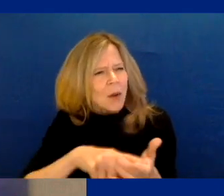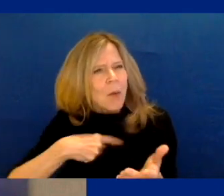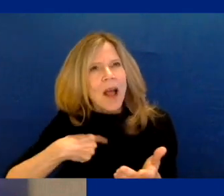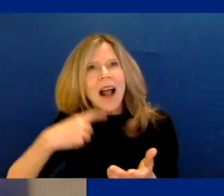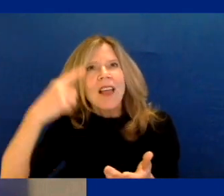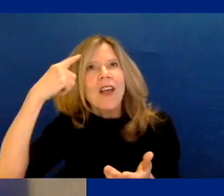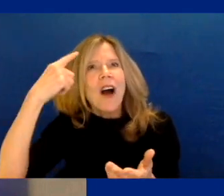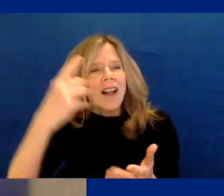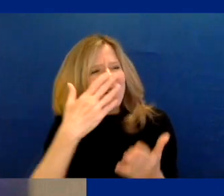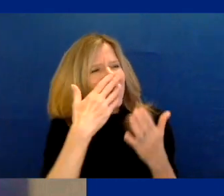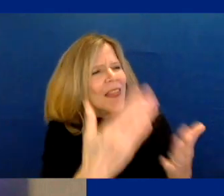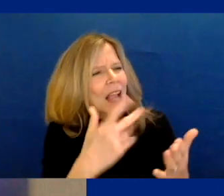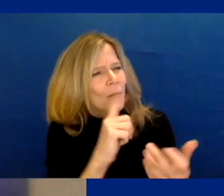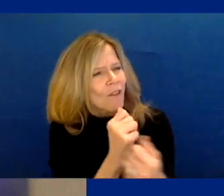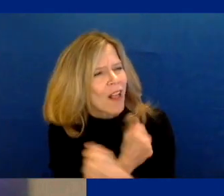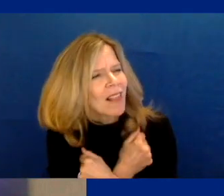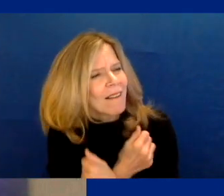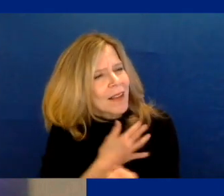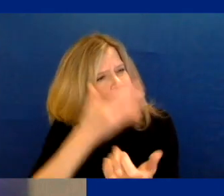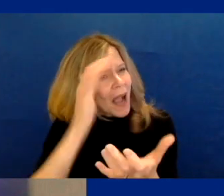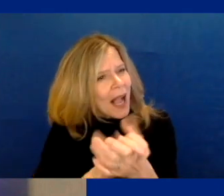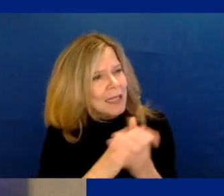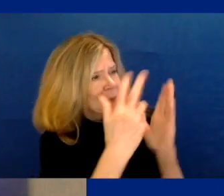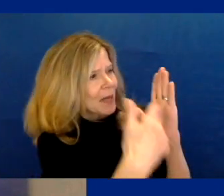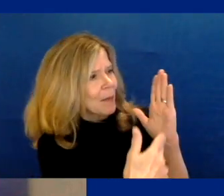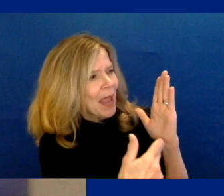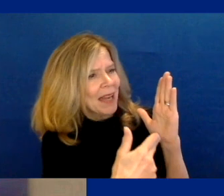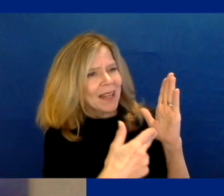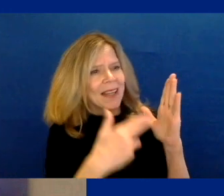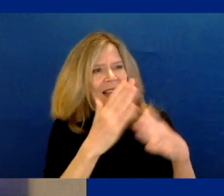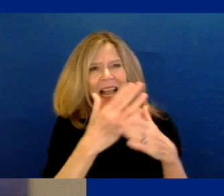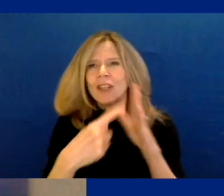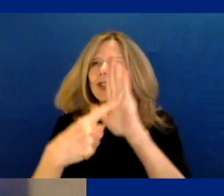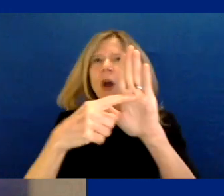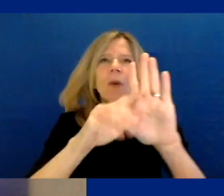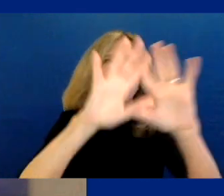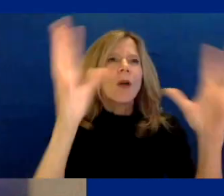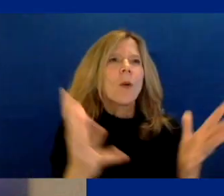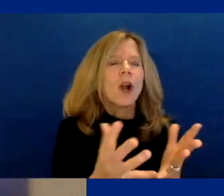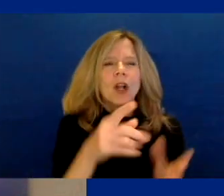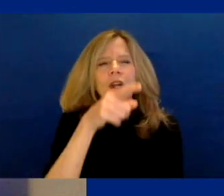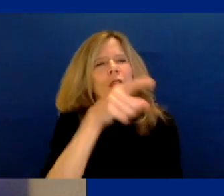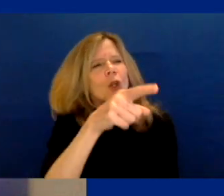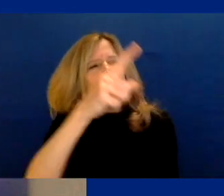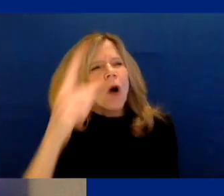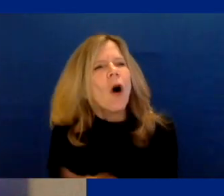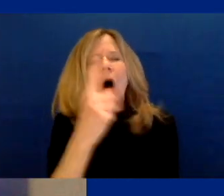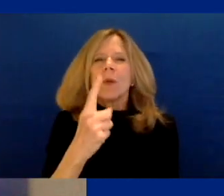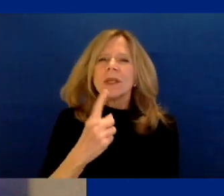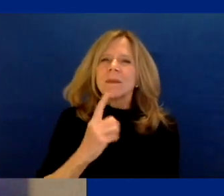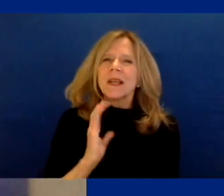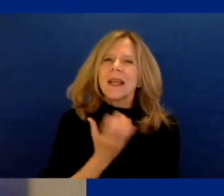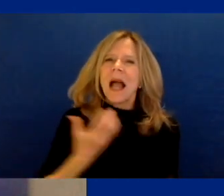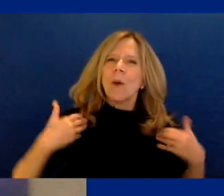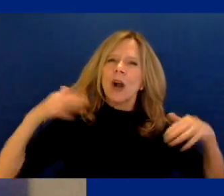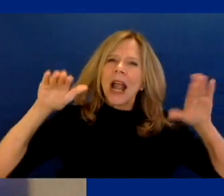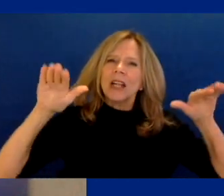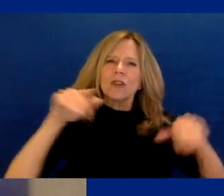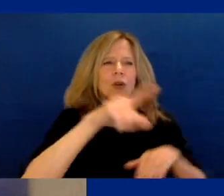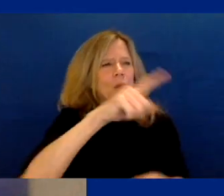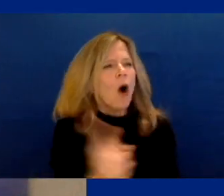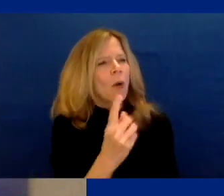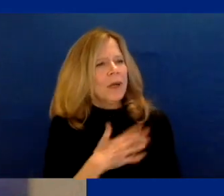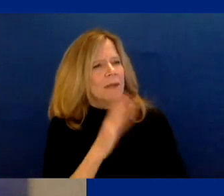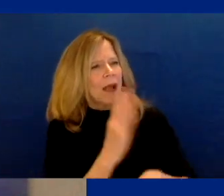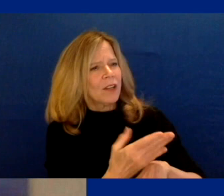you for loving him in this painting and sharing that with the world. As a result of this, you will always be our angel and our daughter. I will never leave your